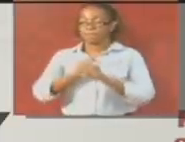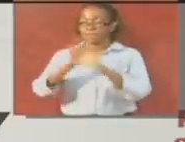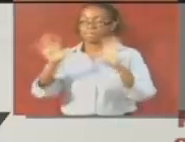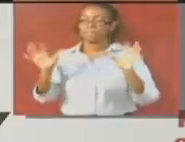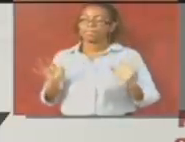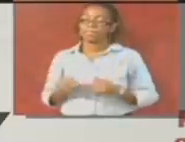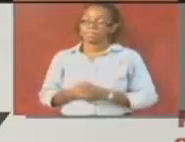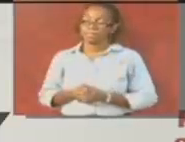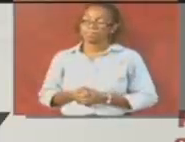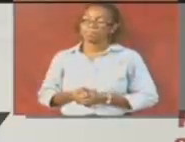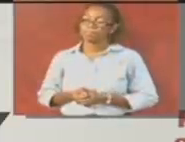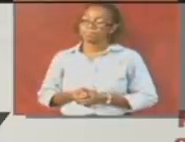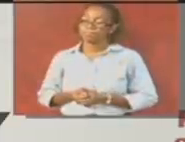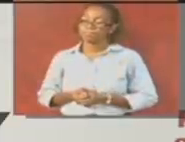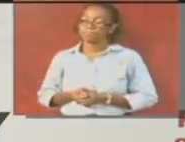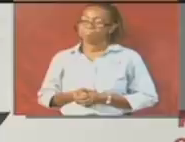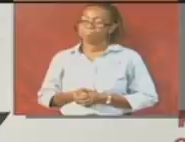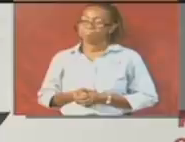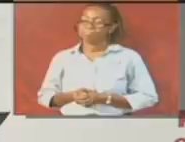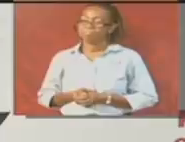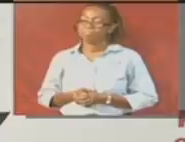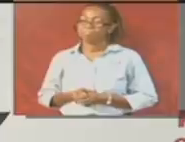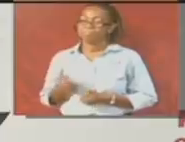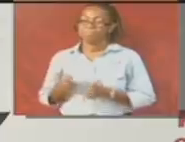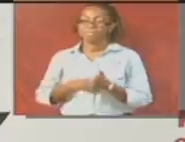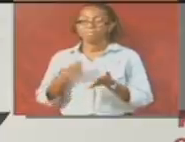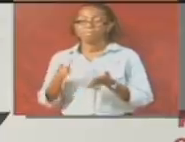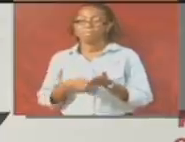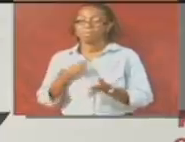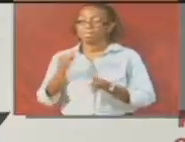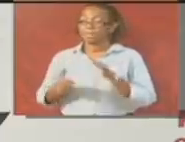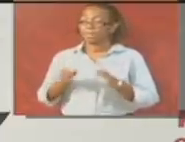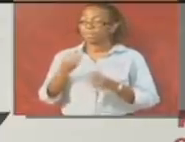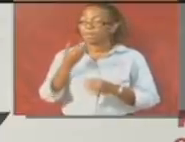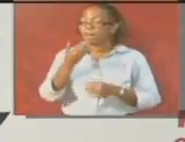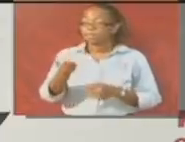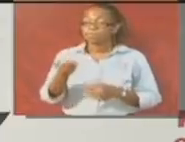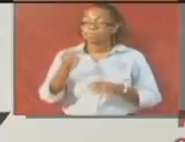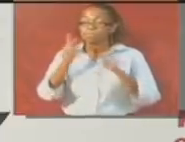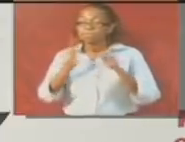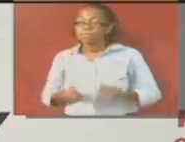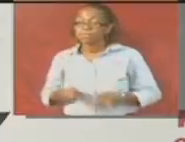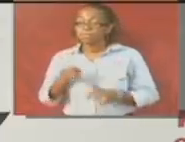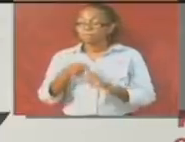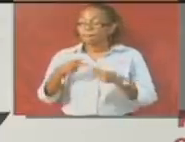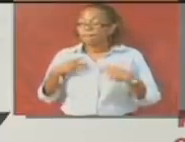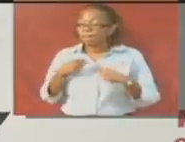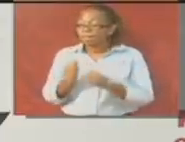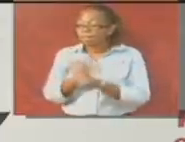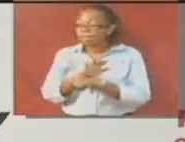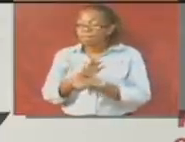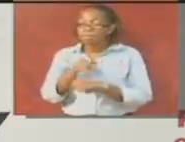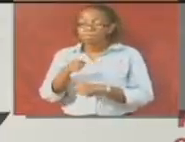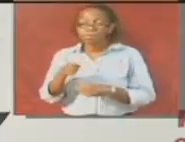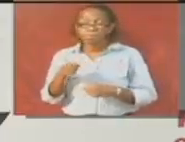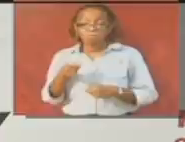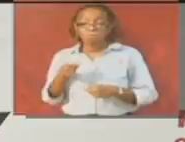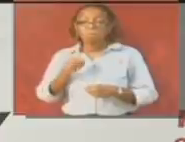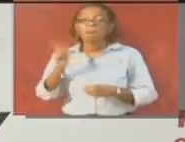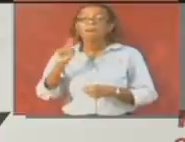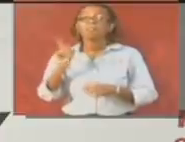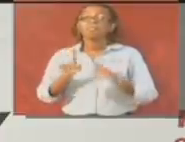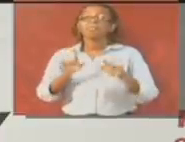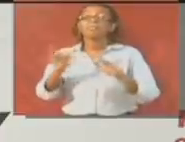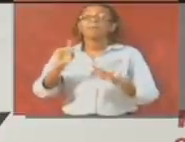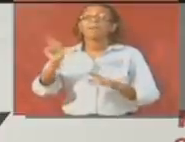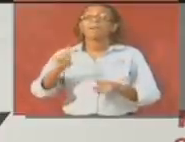contact tracing, sometimes all the information that would be helpful in building that clearer picture isn't shared. So we can share only what we